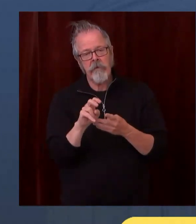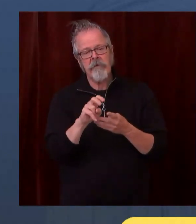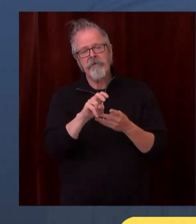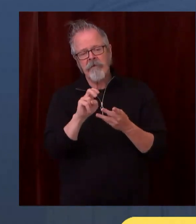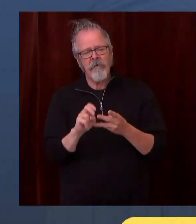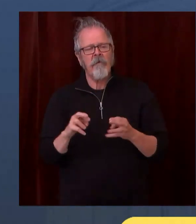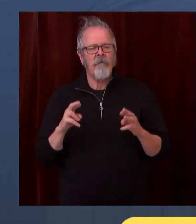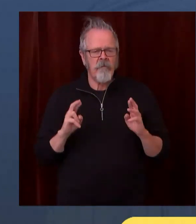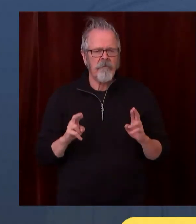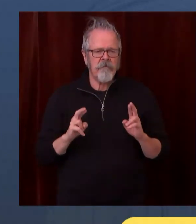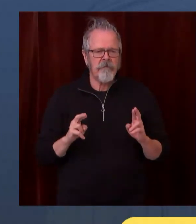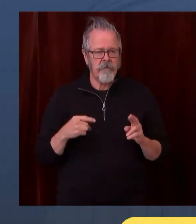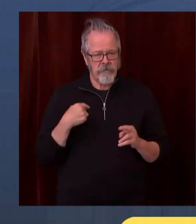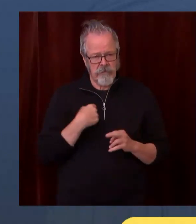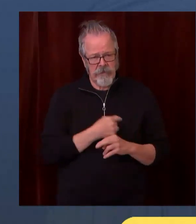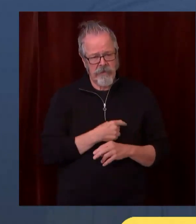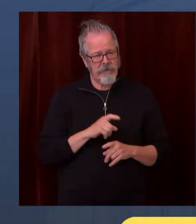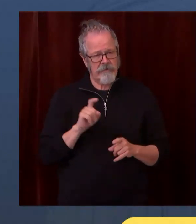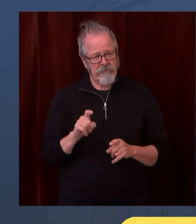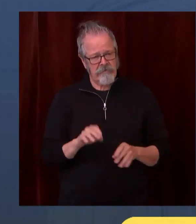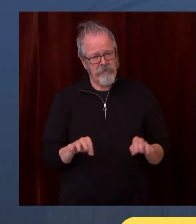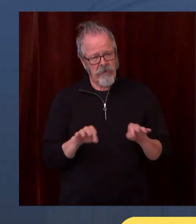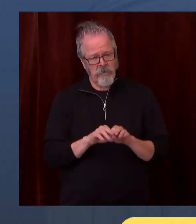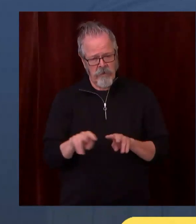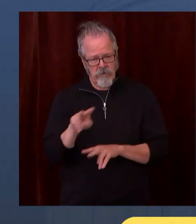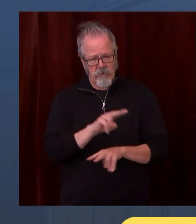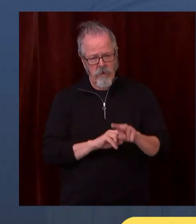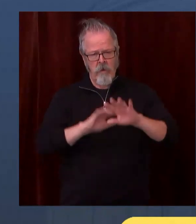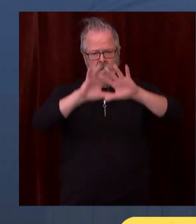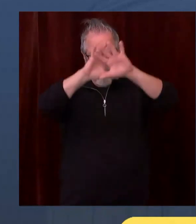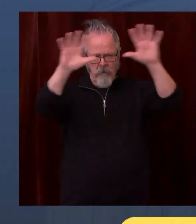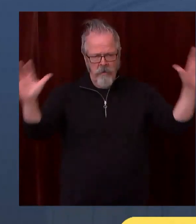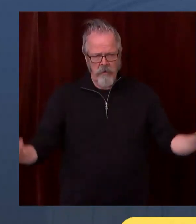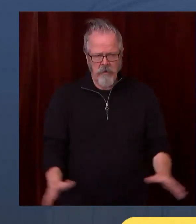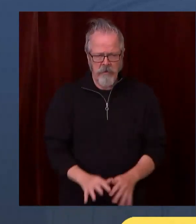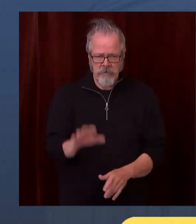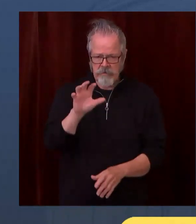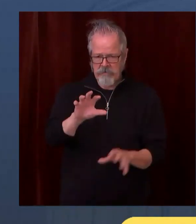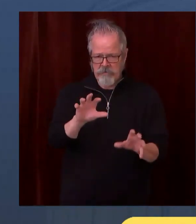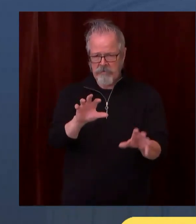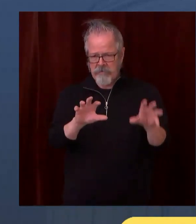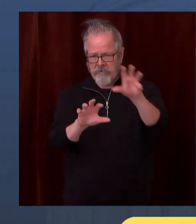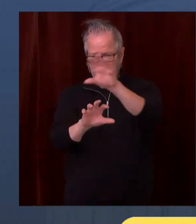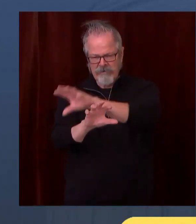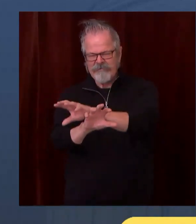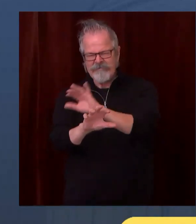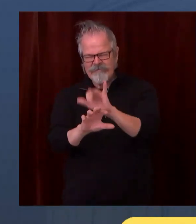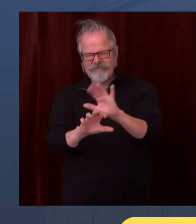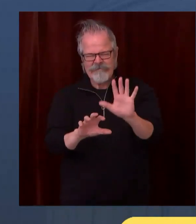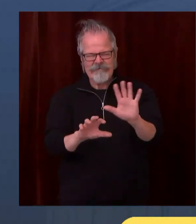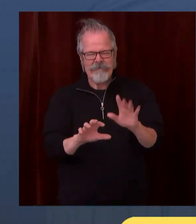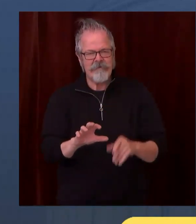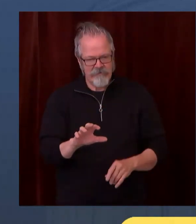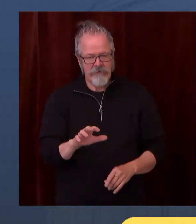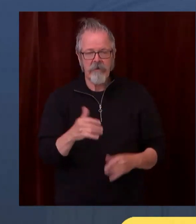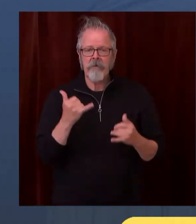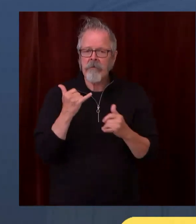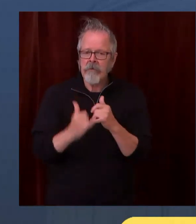Any final words, Governor? No, again, thank you very much. Please wash your hands and mask up. Be well.